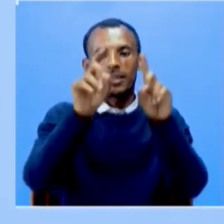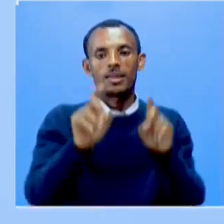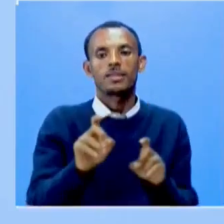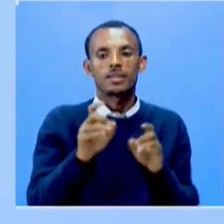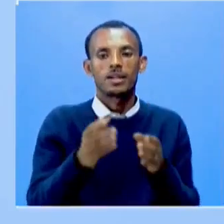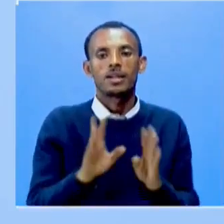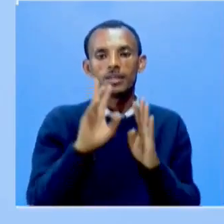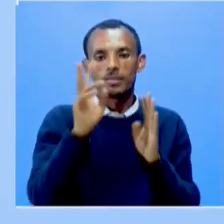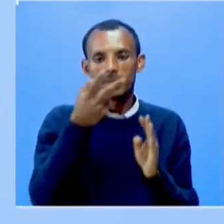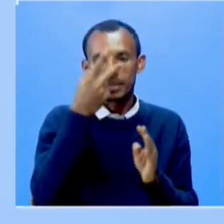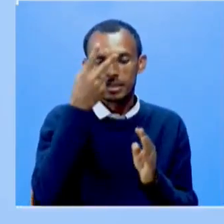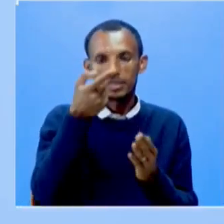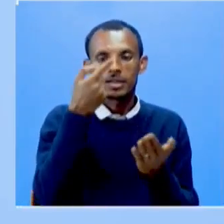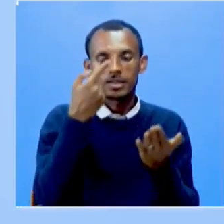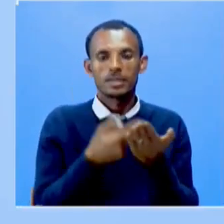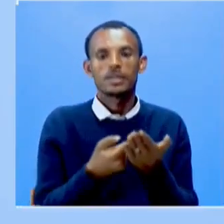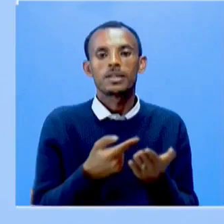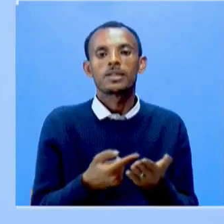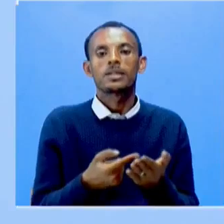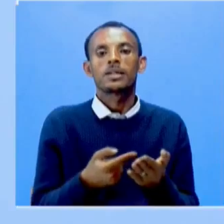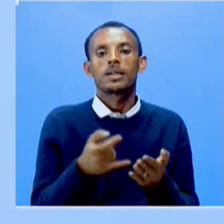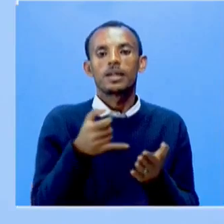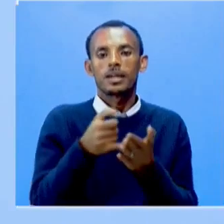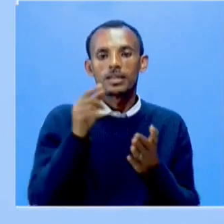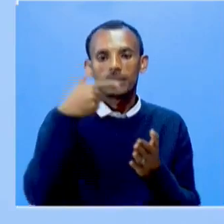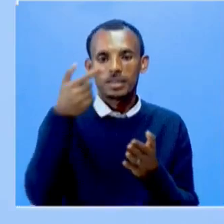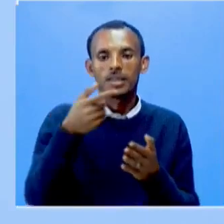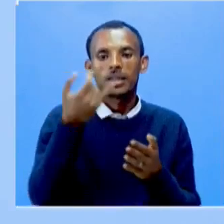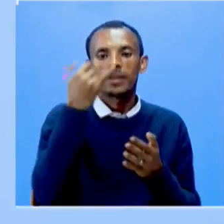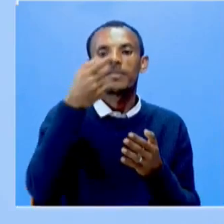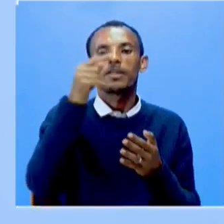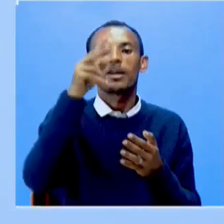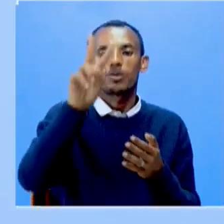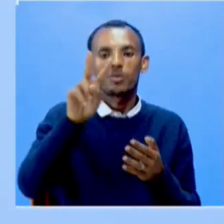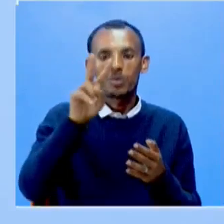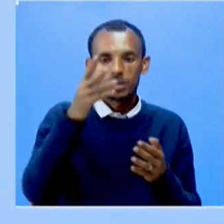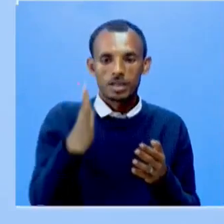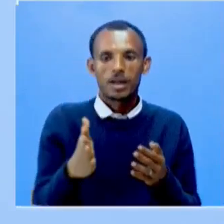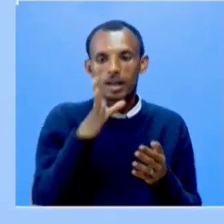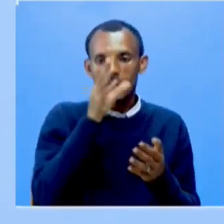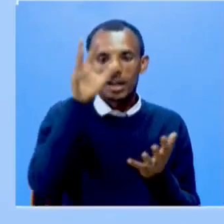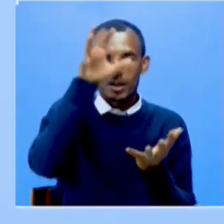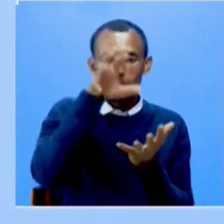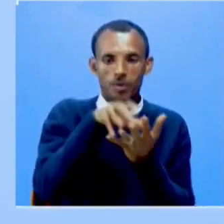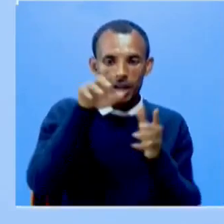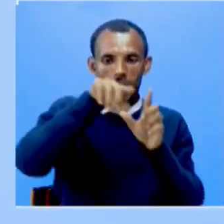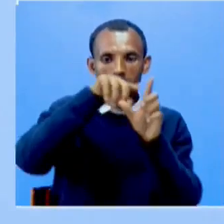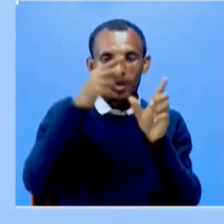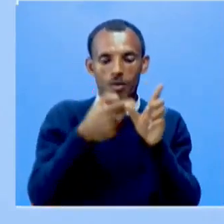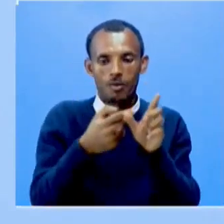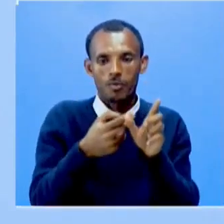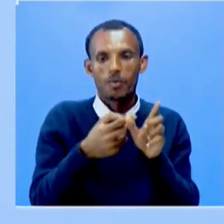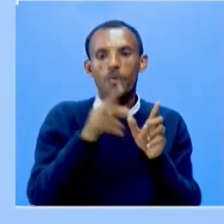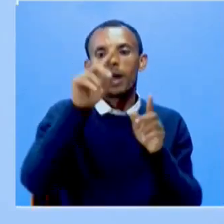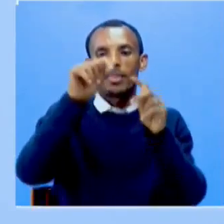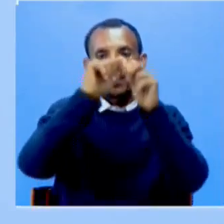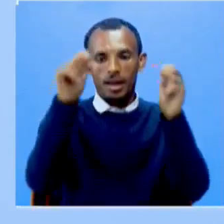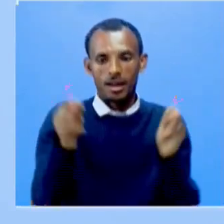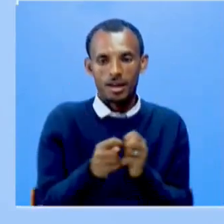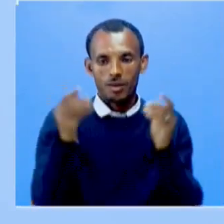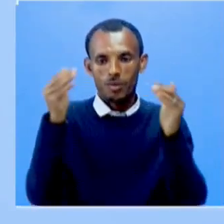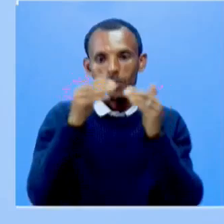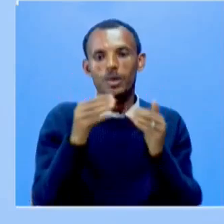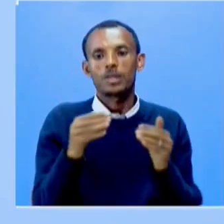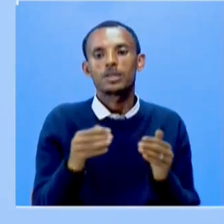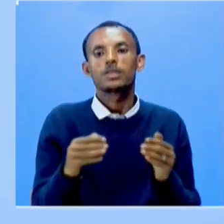me repeat the sentence again. Here it says, if the two sides and the included angle of one triangle is congruent to